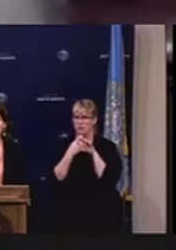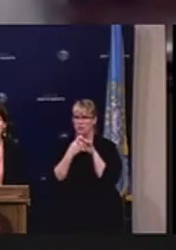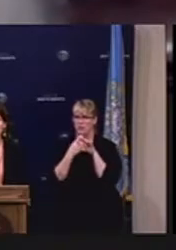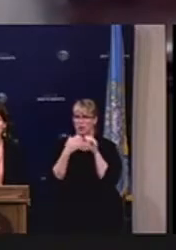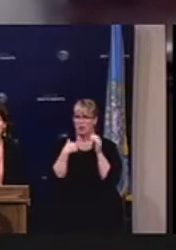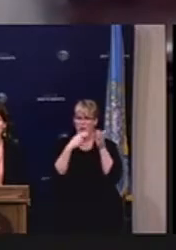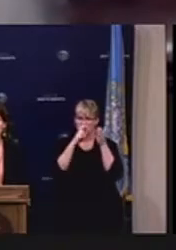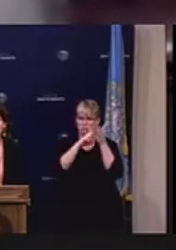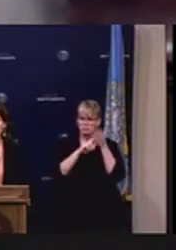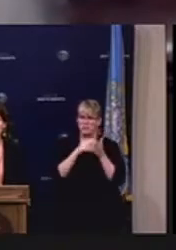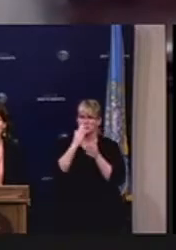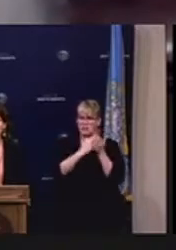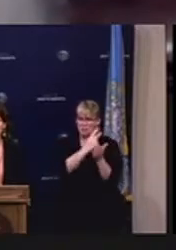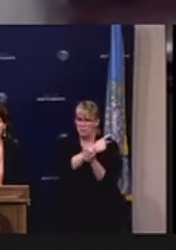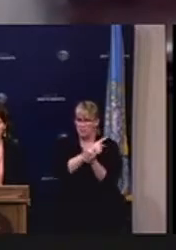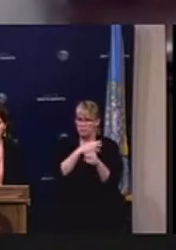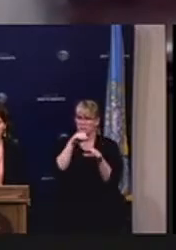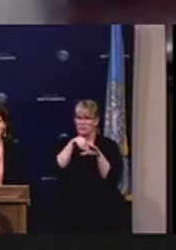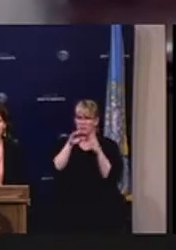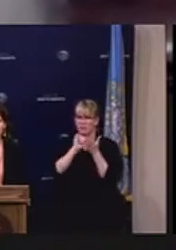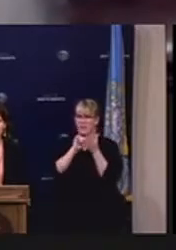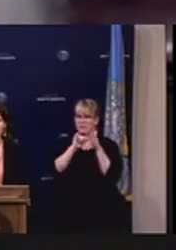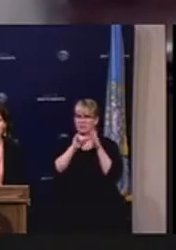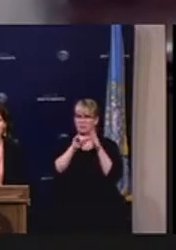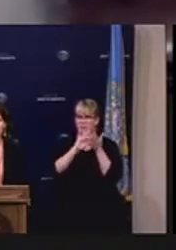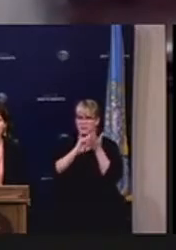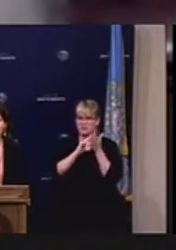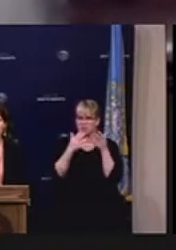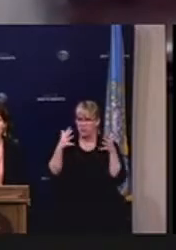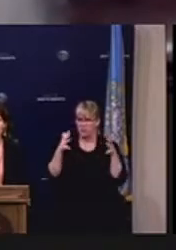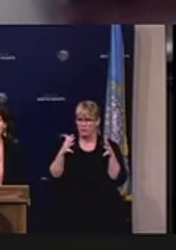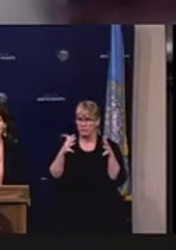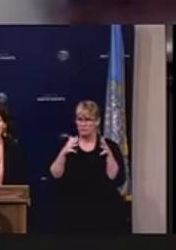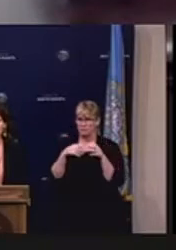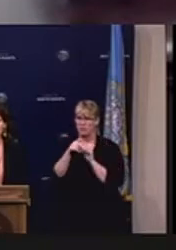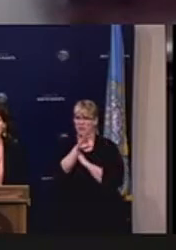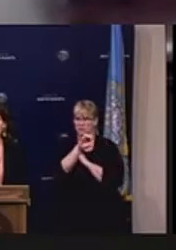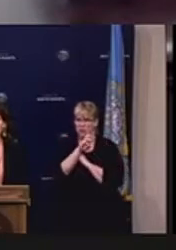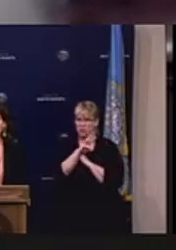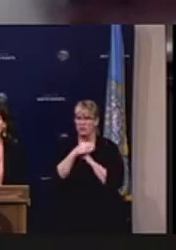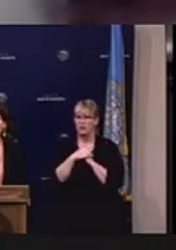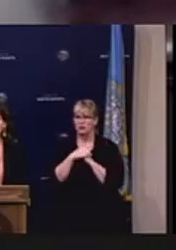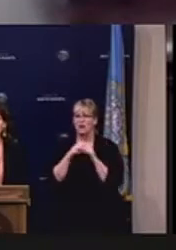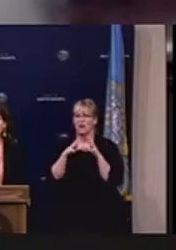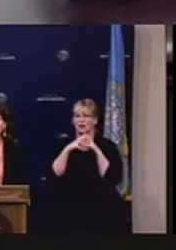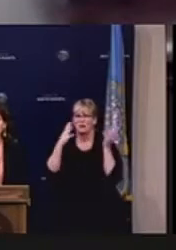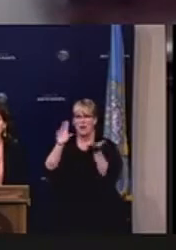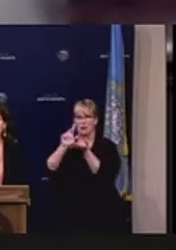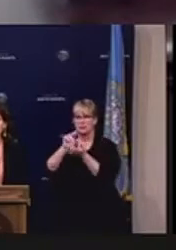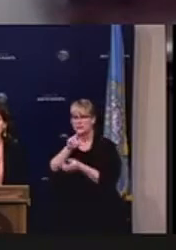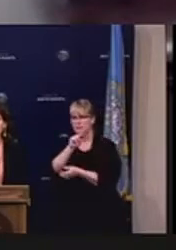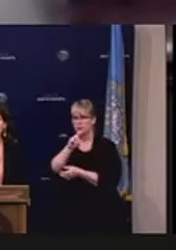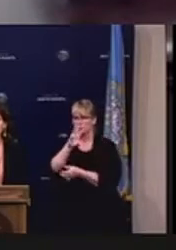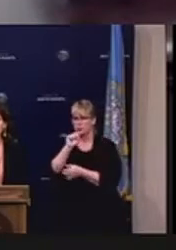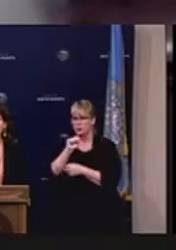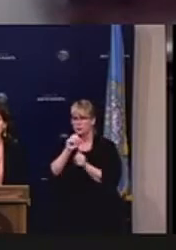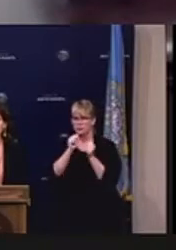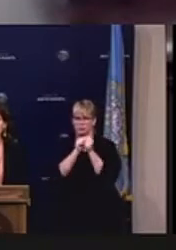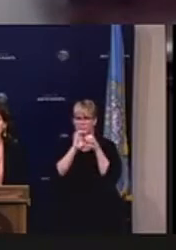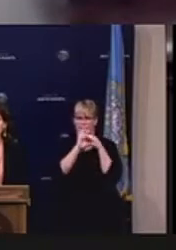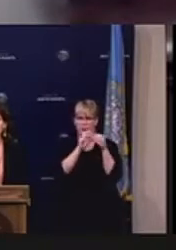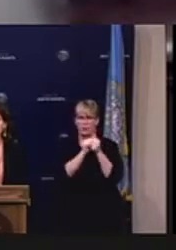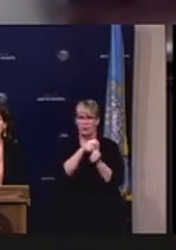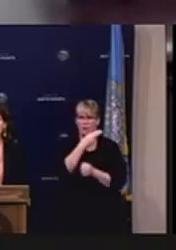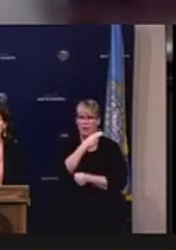few patients into the clinical trial already. There's been a lot of press around hydroxychloroquine and